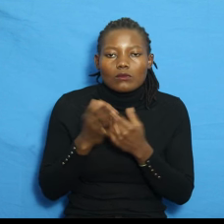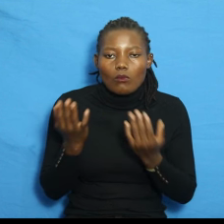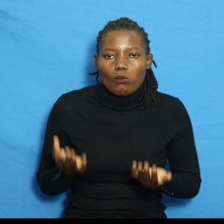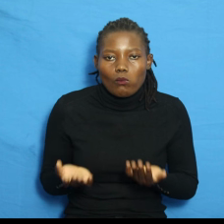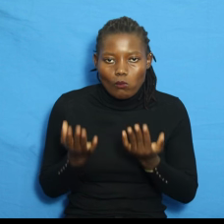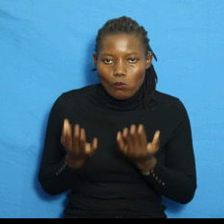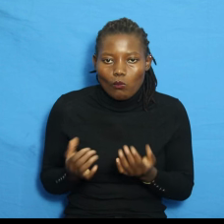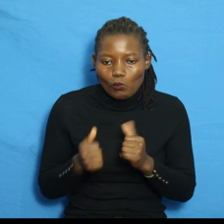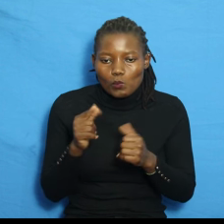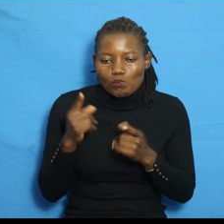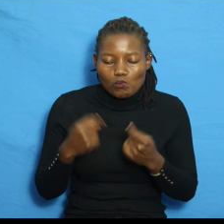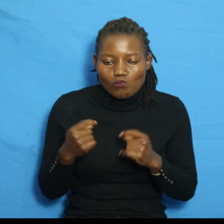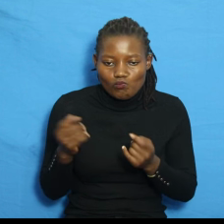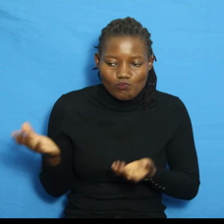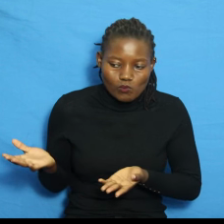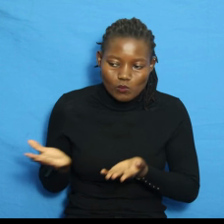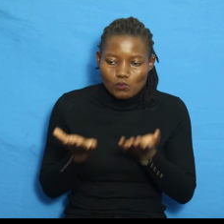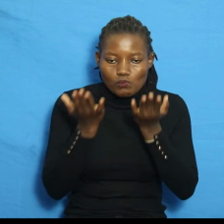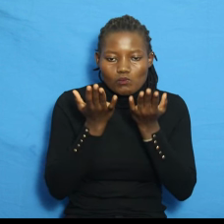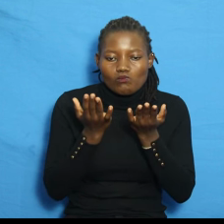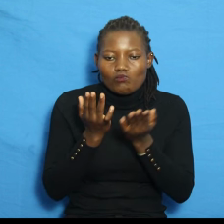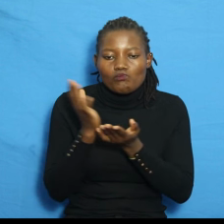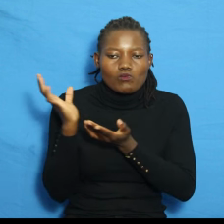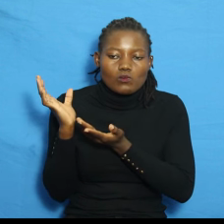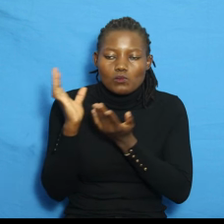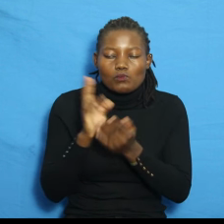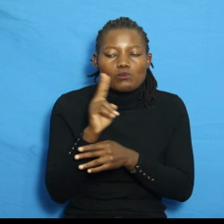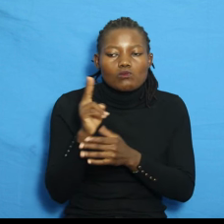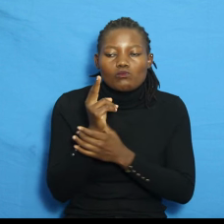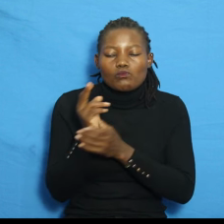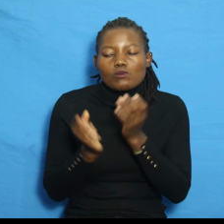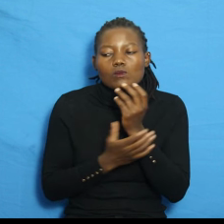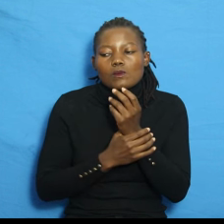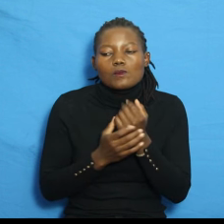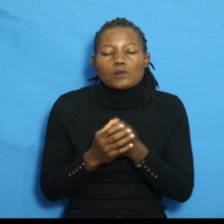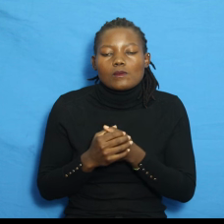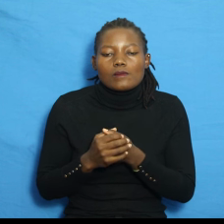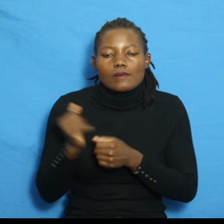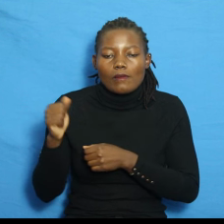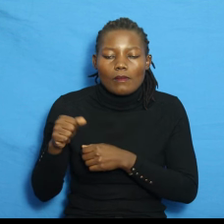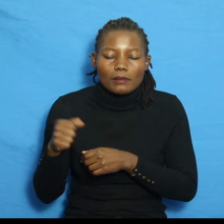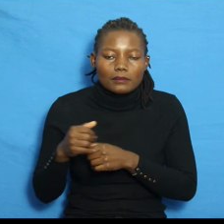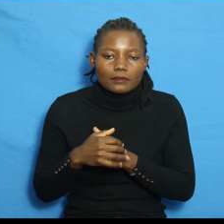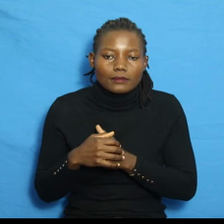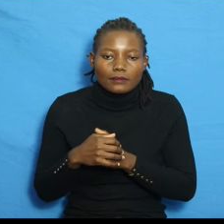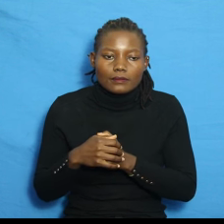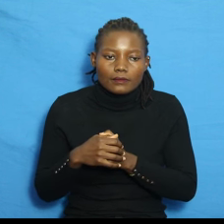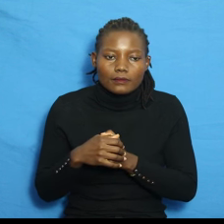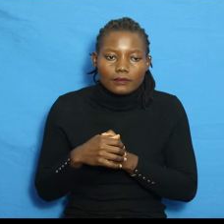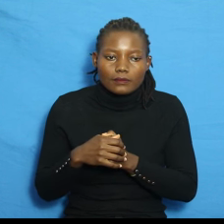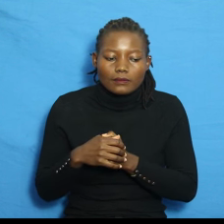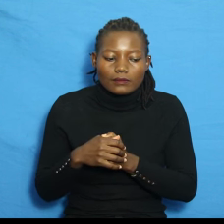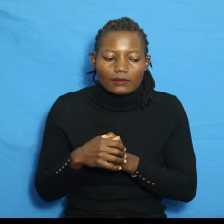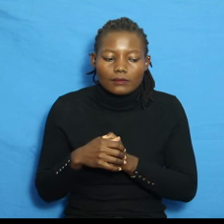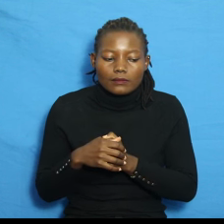is the the weight that you're trying to lift with your hand. Maybe it is the